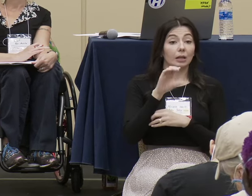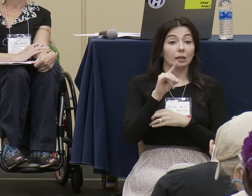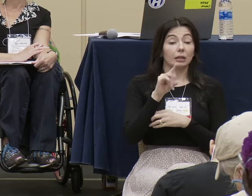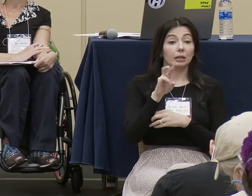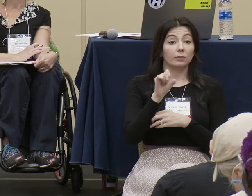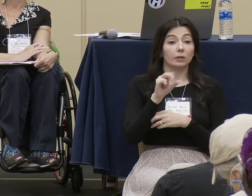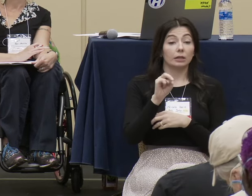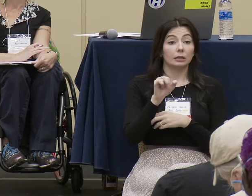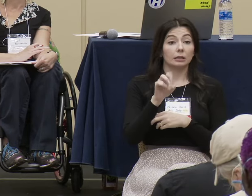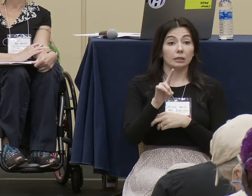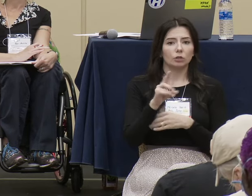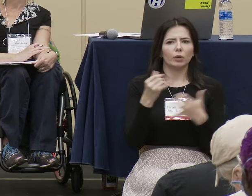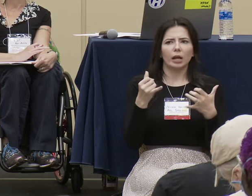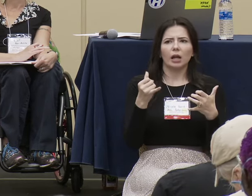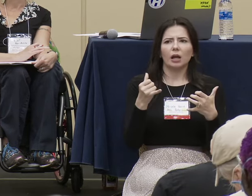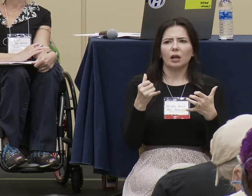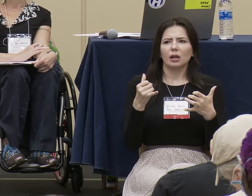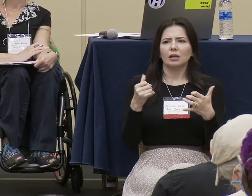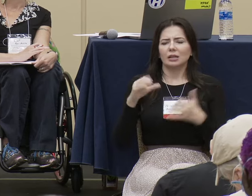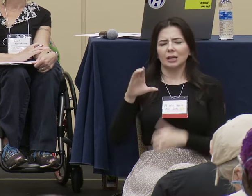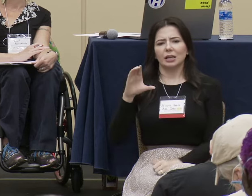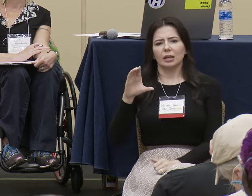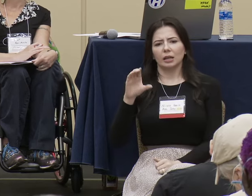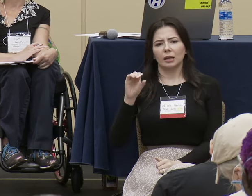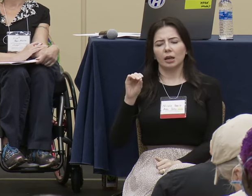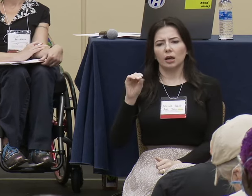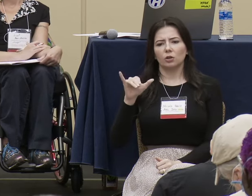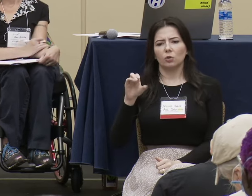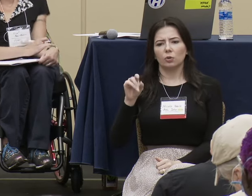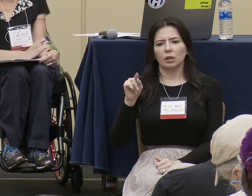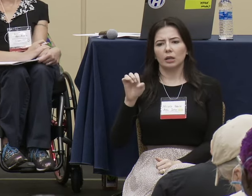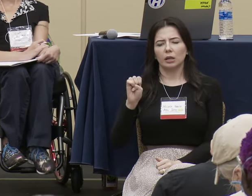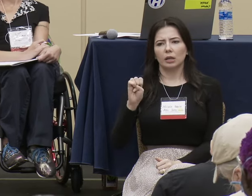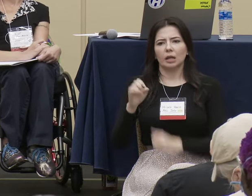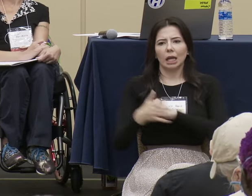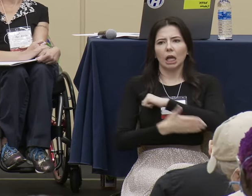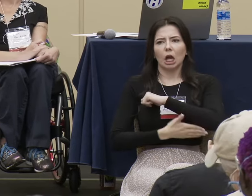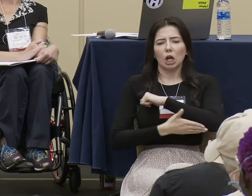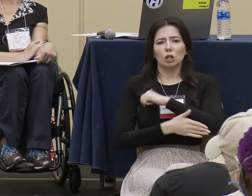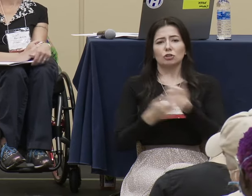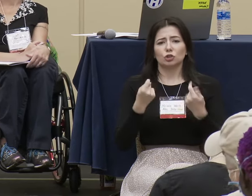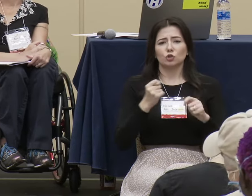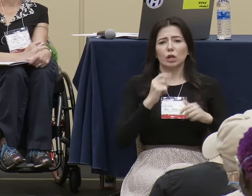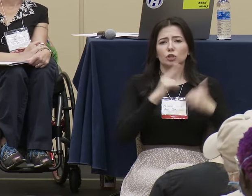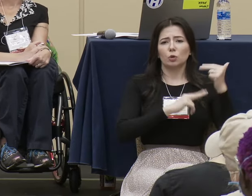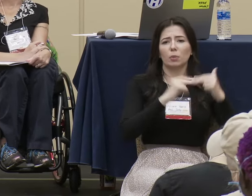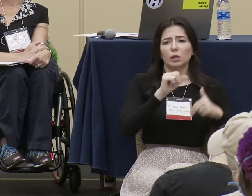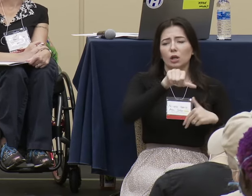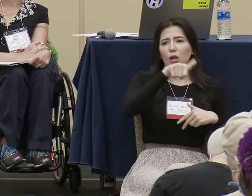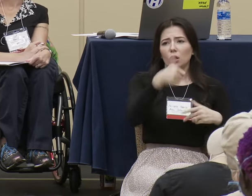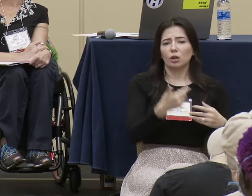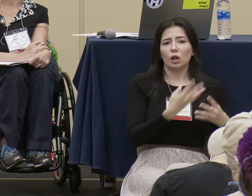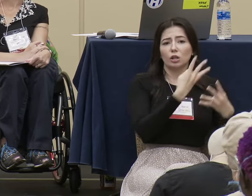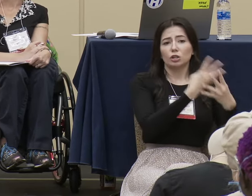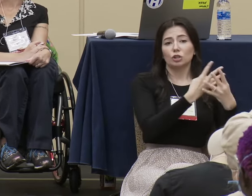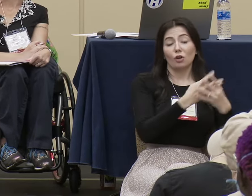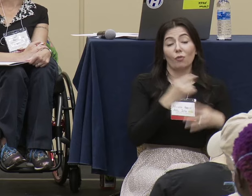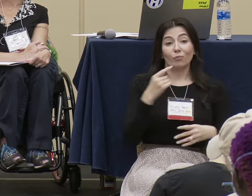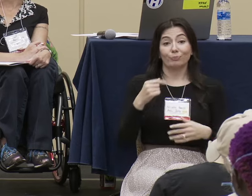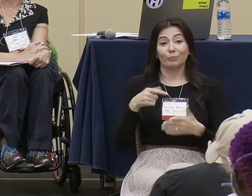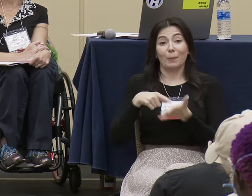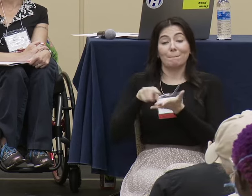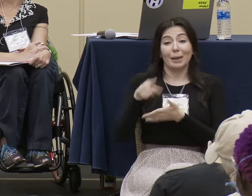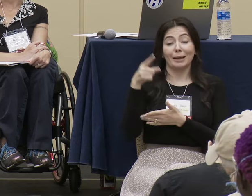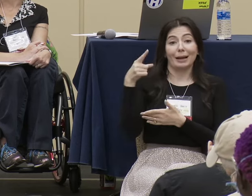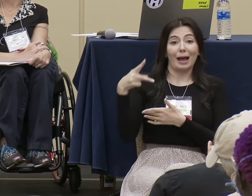now, our county, Cuyahoga County, is trying to build another jail for $500 million. And they're